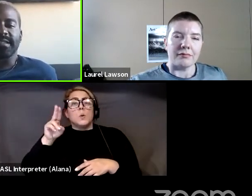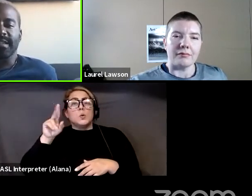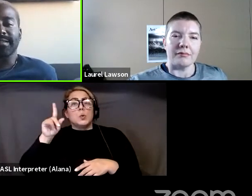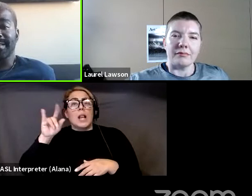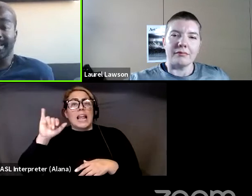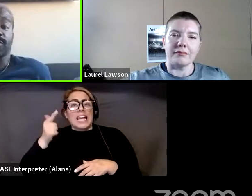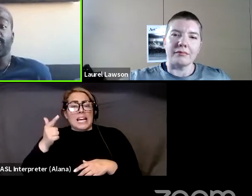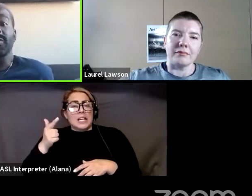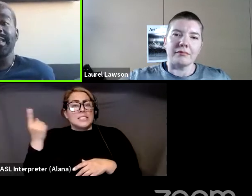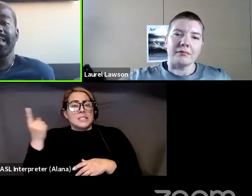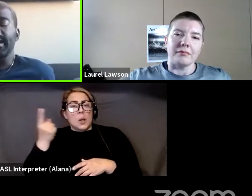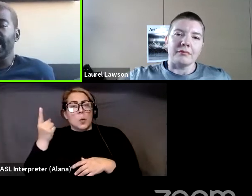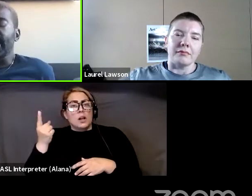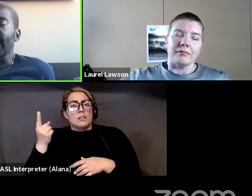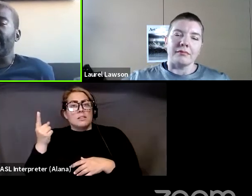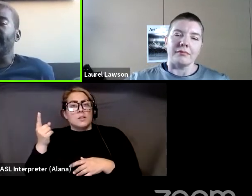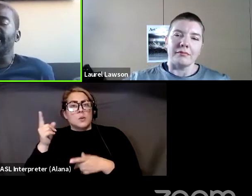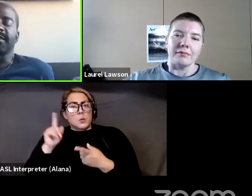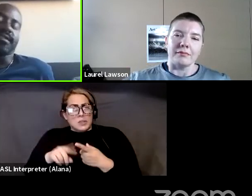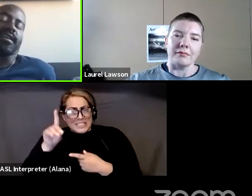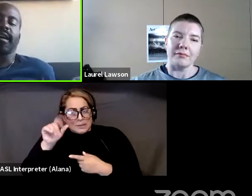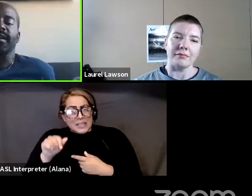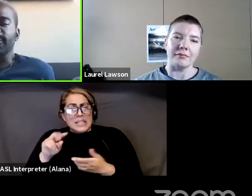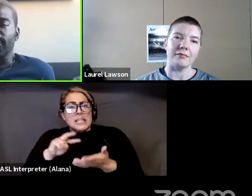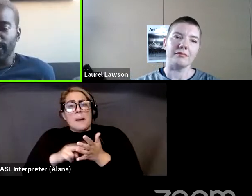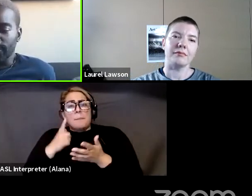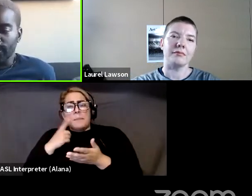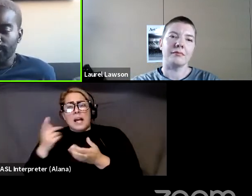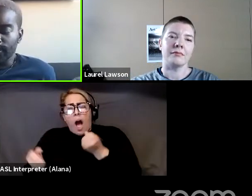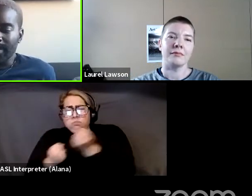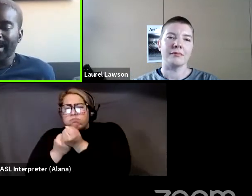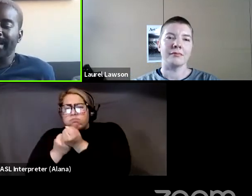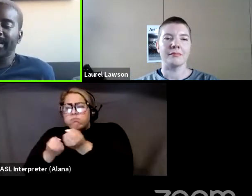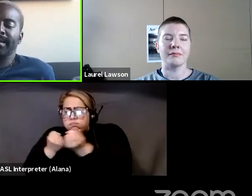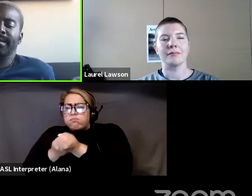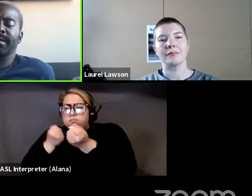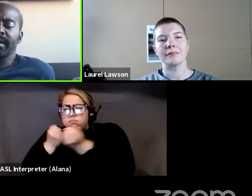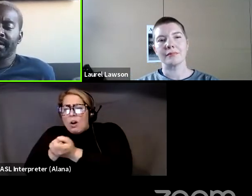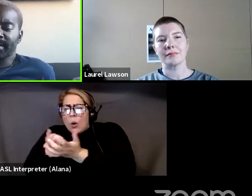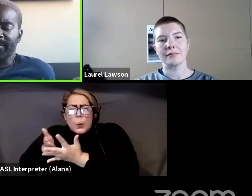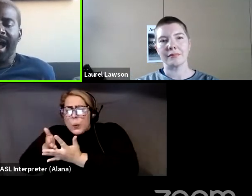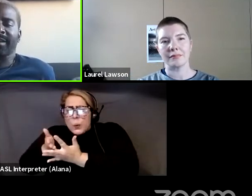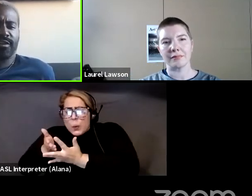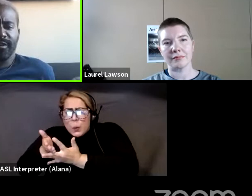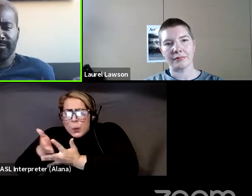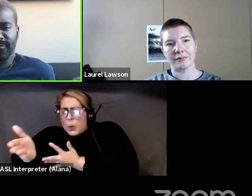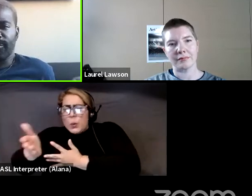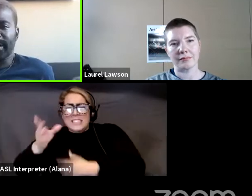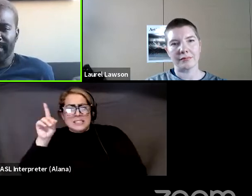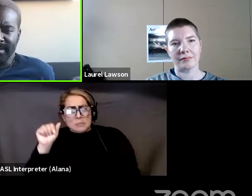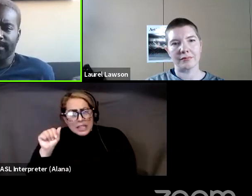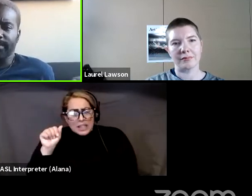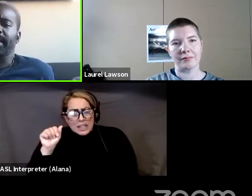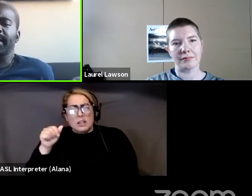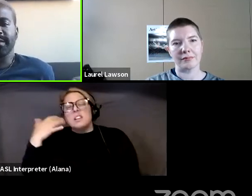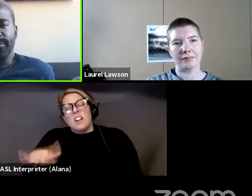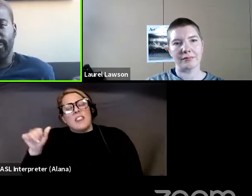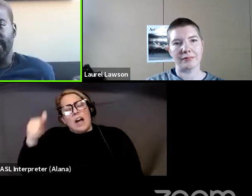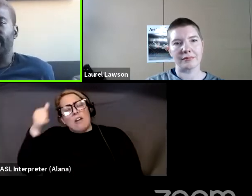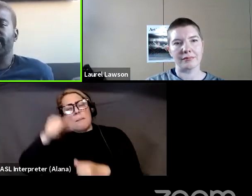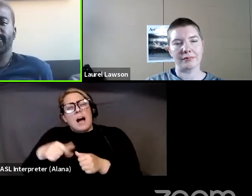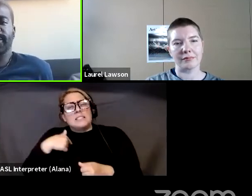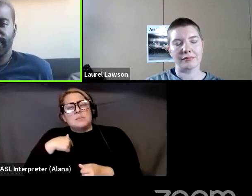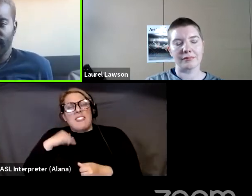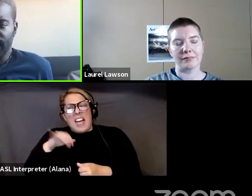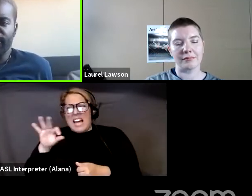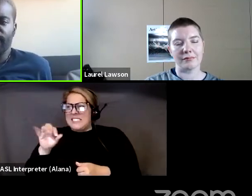that still sticks with me, and is just a kind of reminding factor of what it means to be